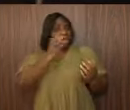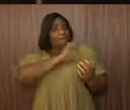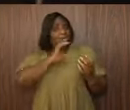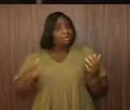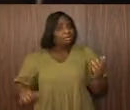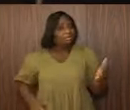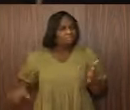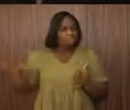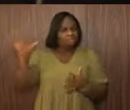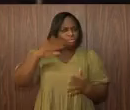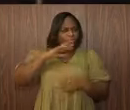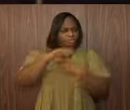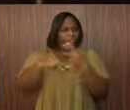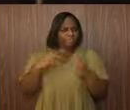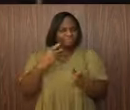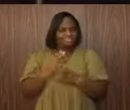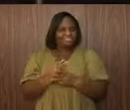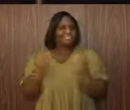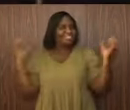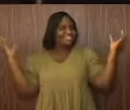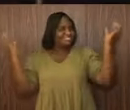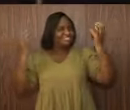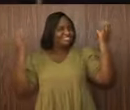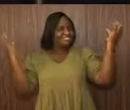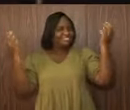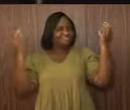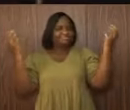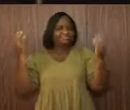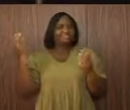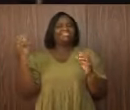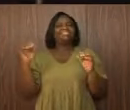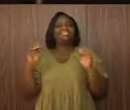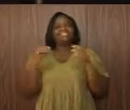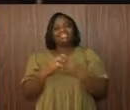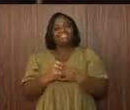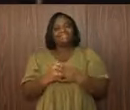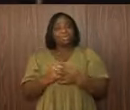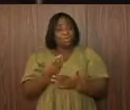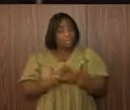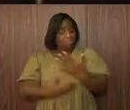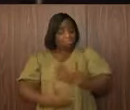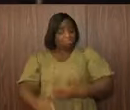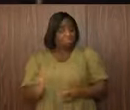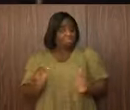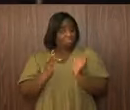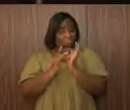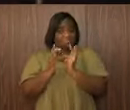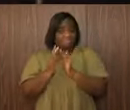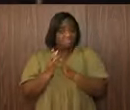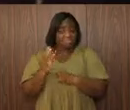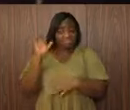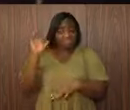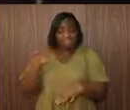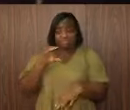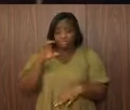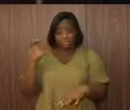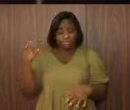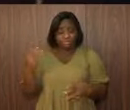the world over will celebrate Christmas, the birth of our Lord and Savior Jesus